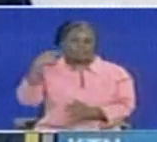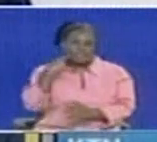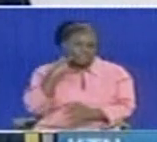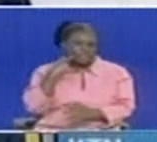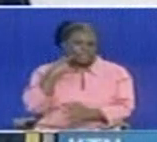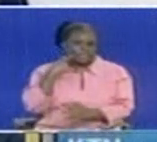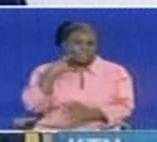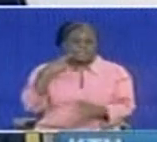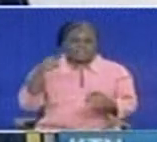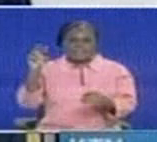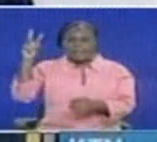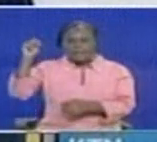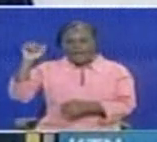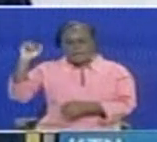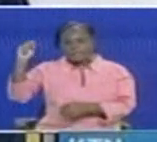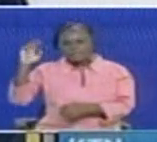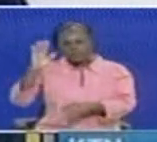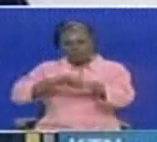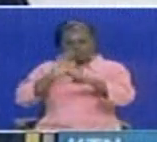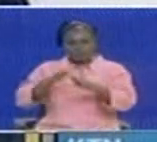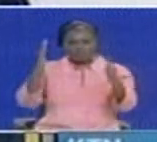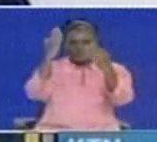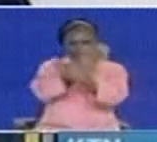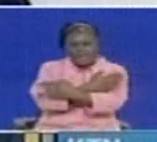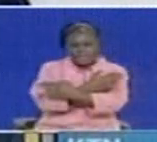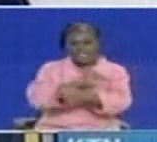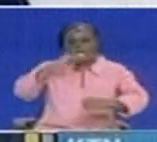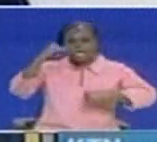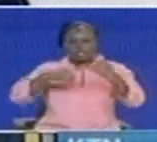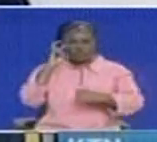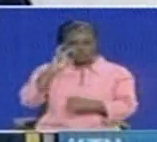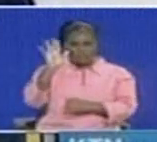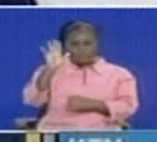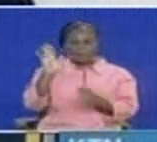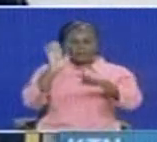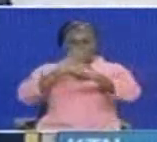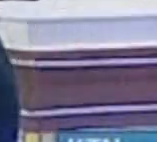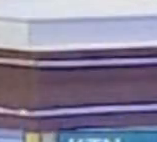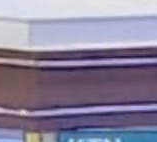Owiti. I'm Nancy Kachingira. Have a good night. Wilson Buru, enjoy the rest of your viewing. Good night.